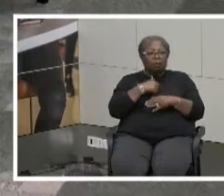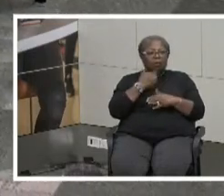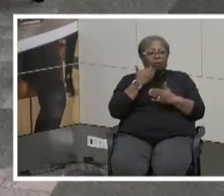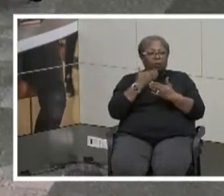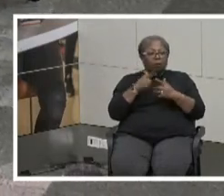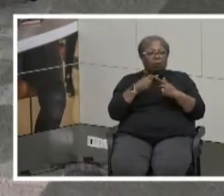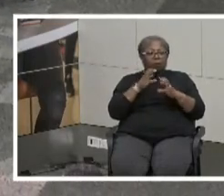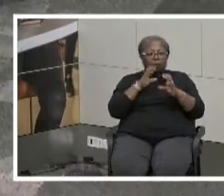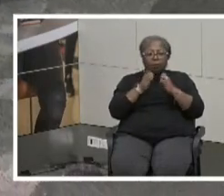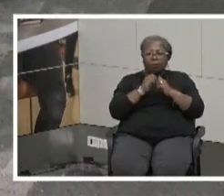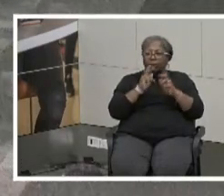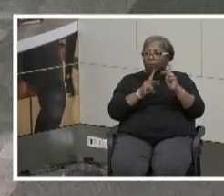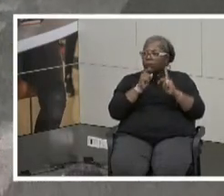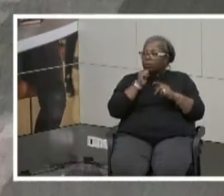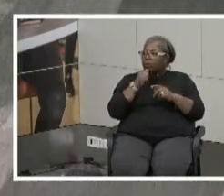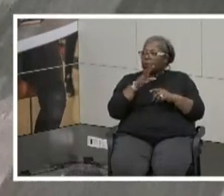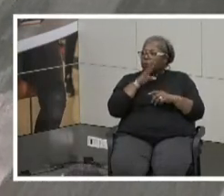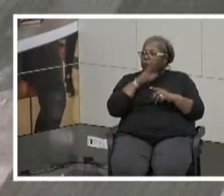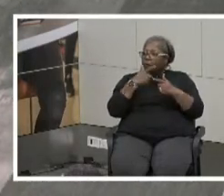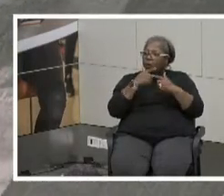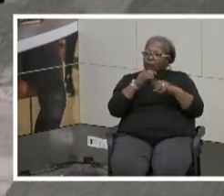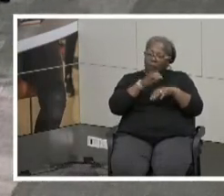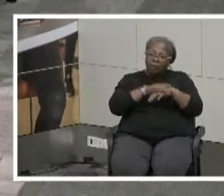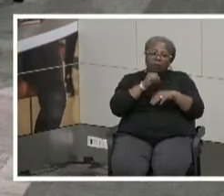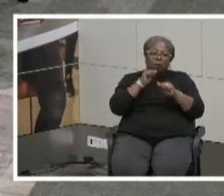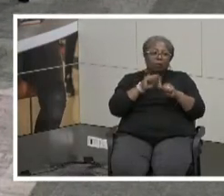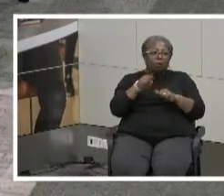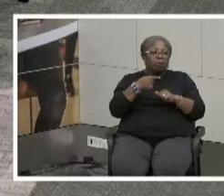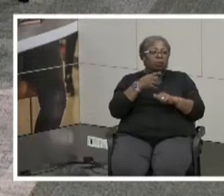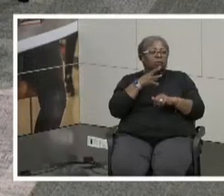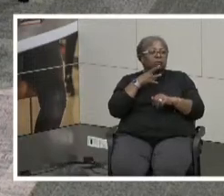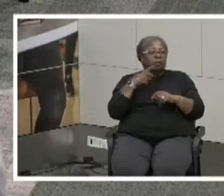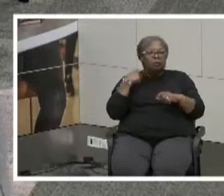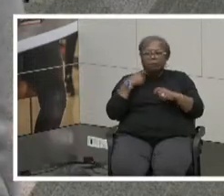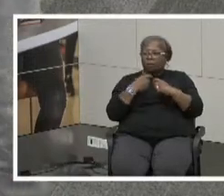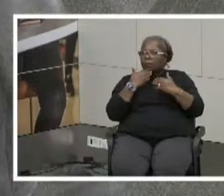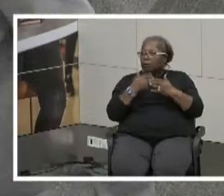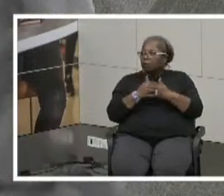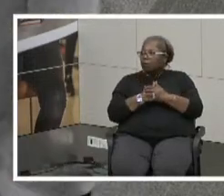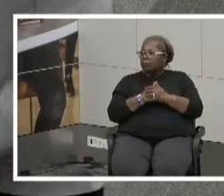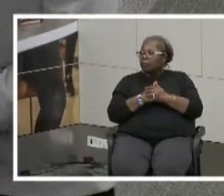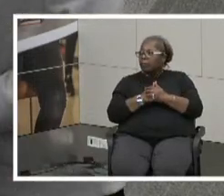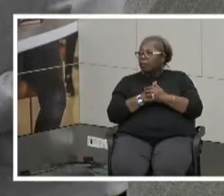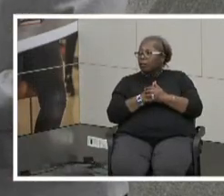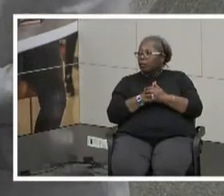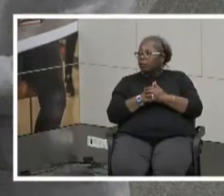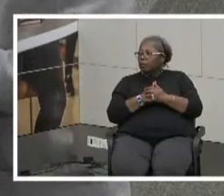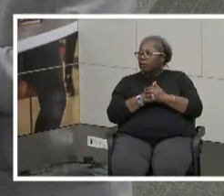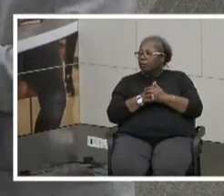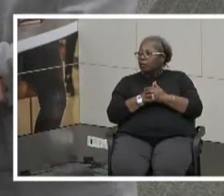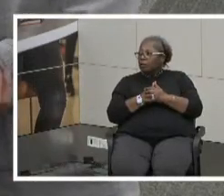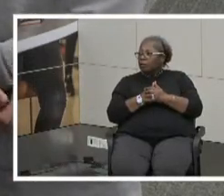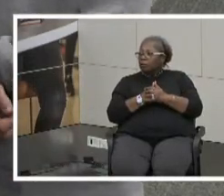communicate with people who don't speak English or can only speak Spanish thank you